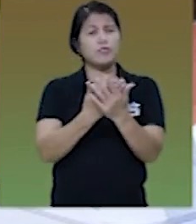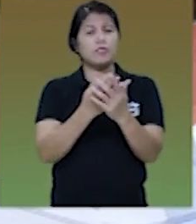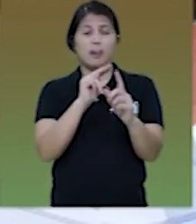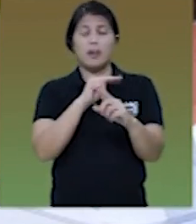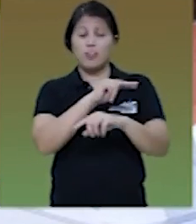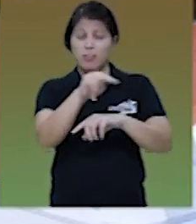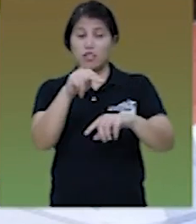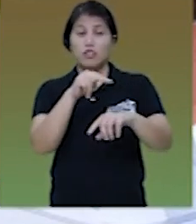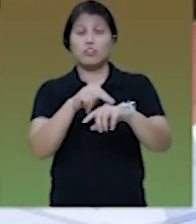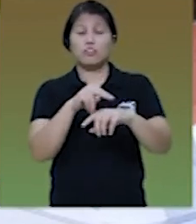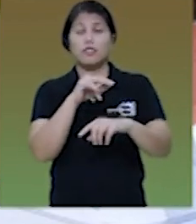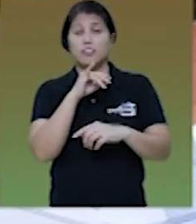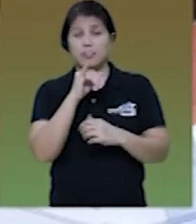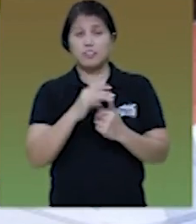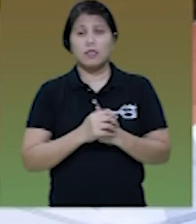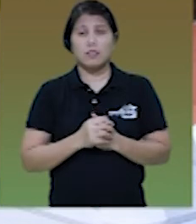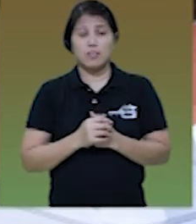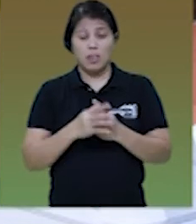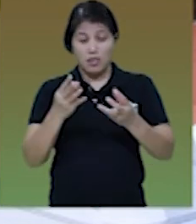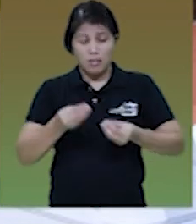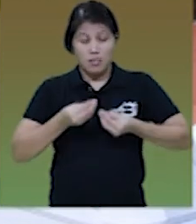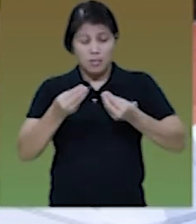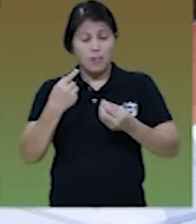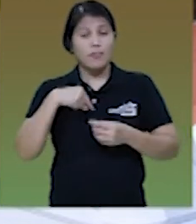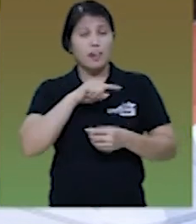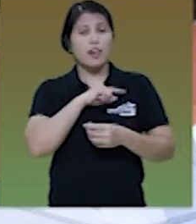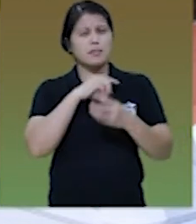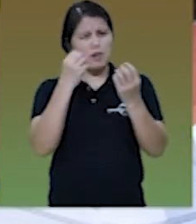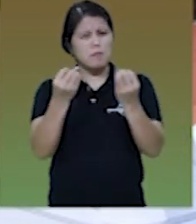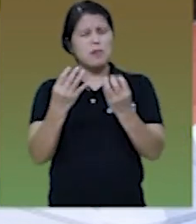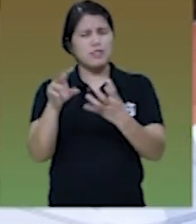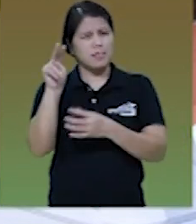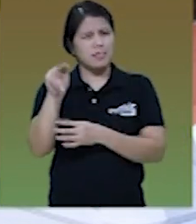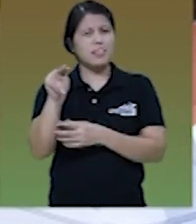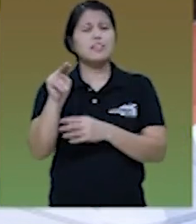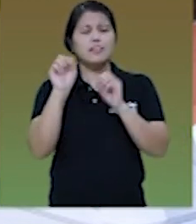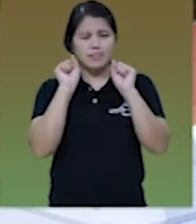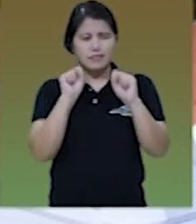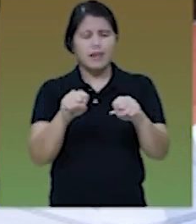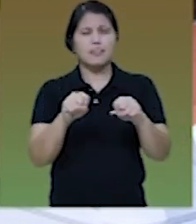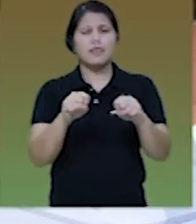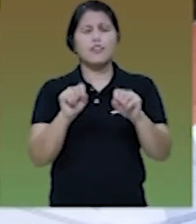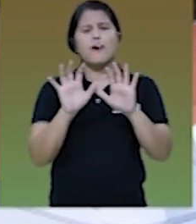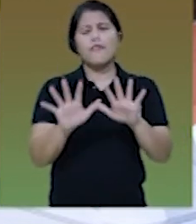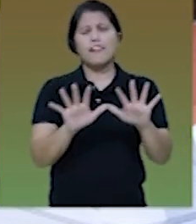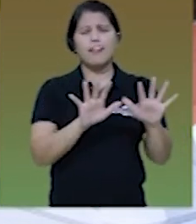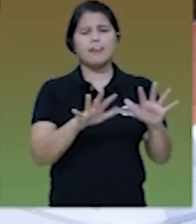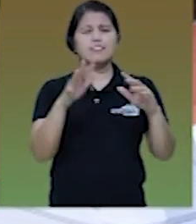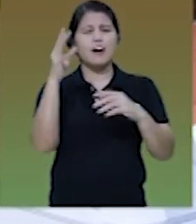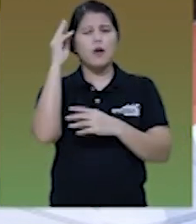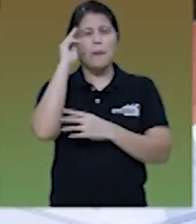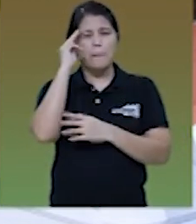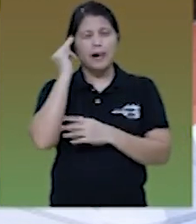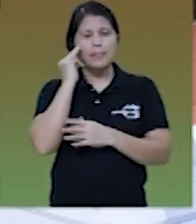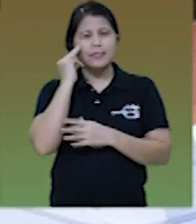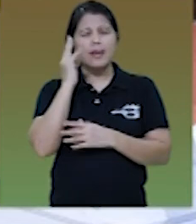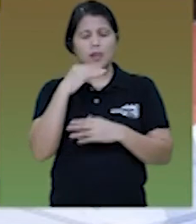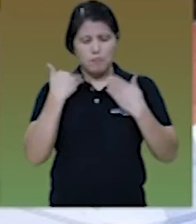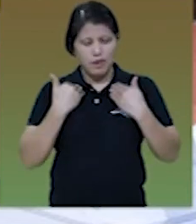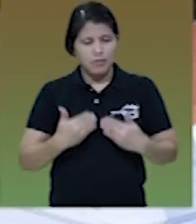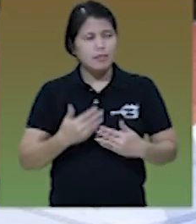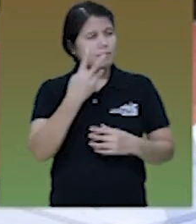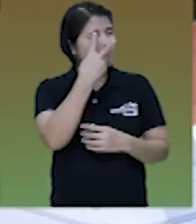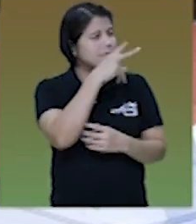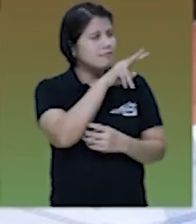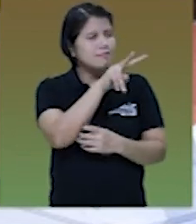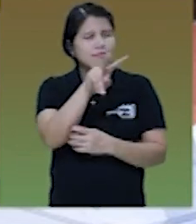is. Aside from providing us our many needs, it can even relax our mind and body just by looking